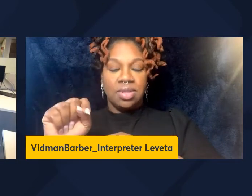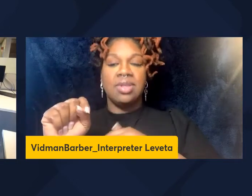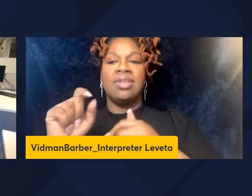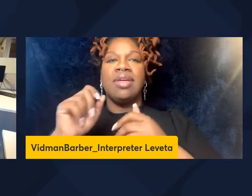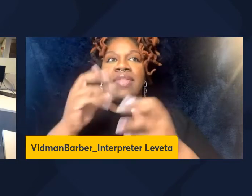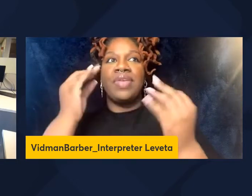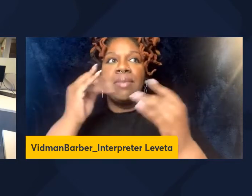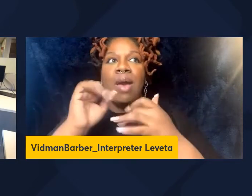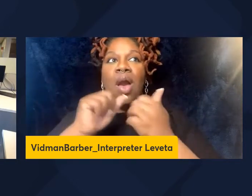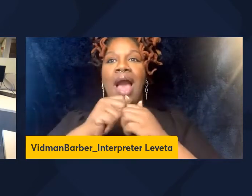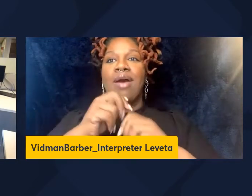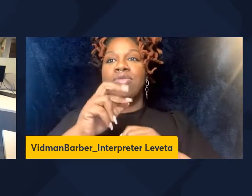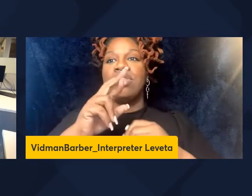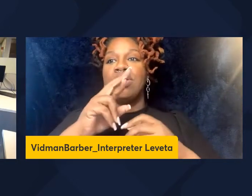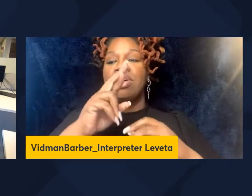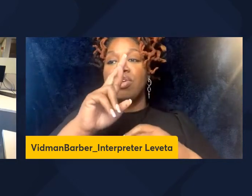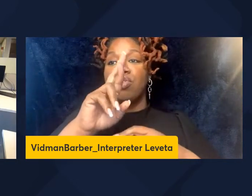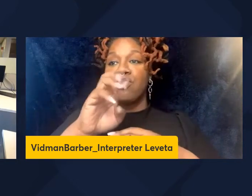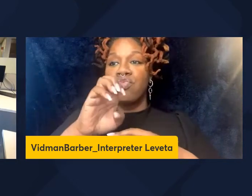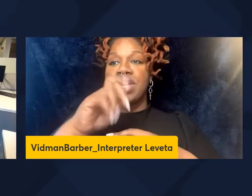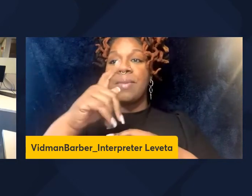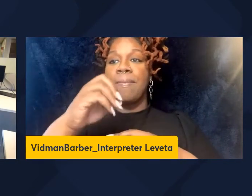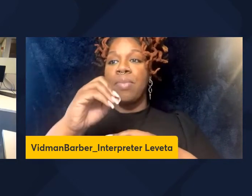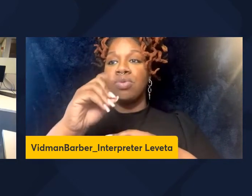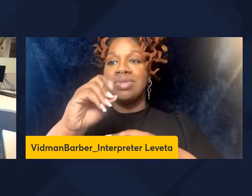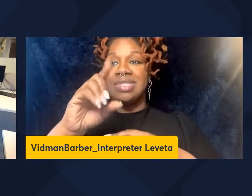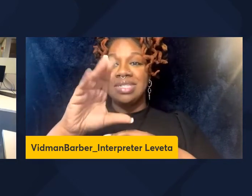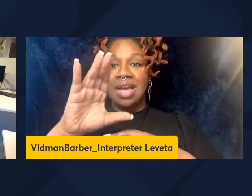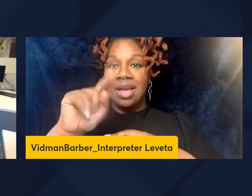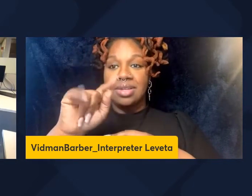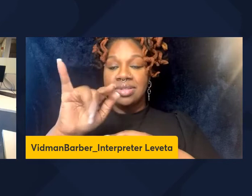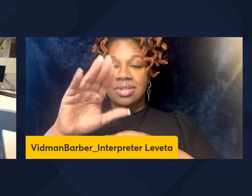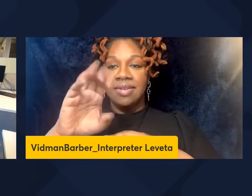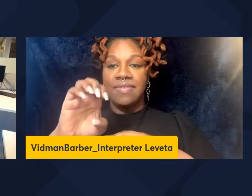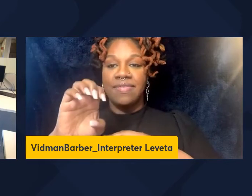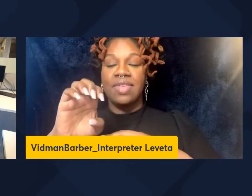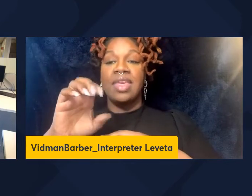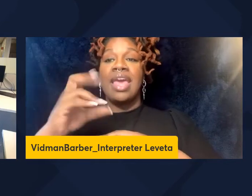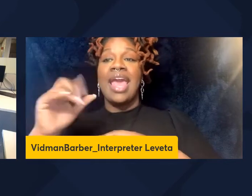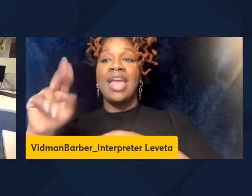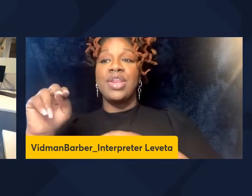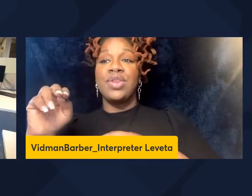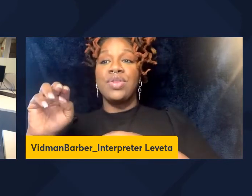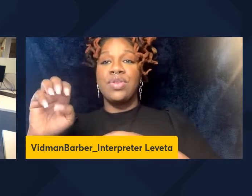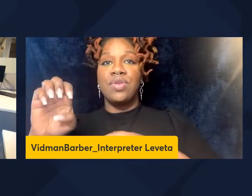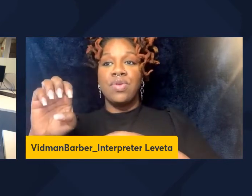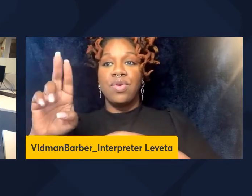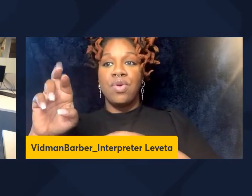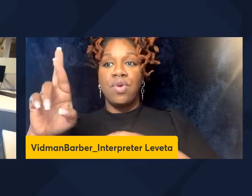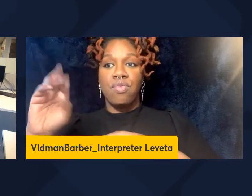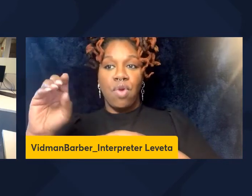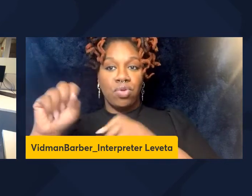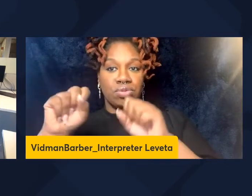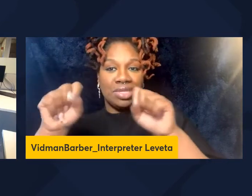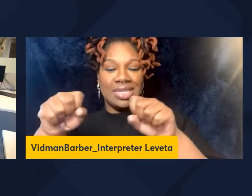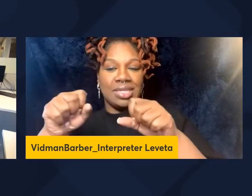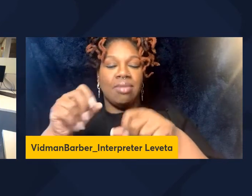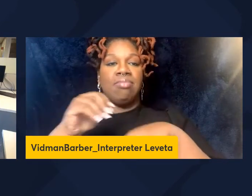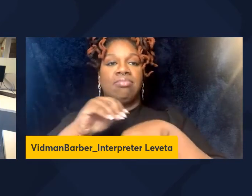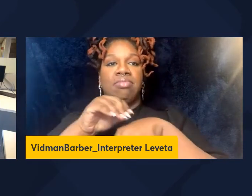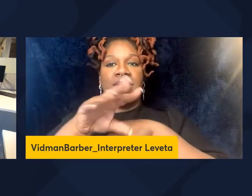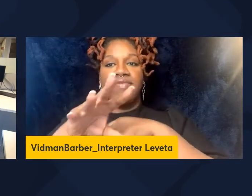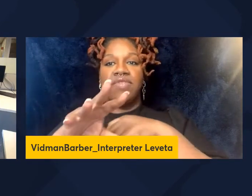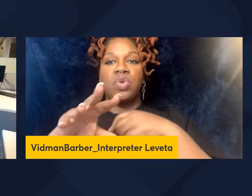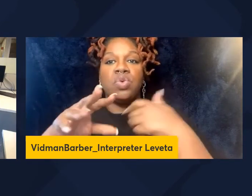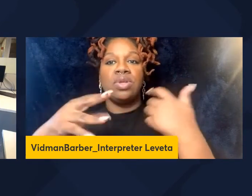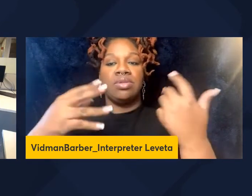system can contribute to the biological processes. And then I was a regulator, so I reviewed